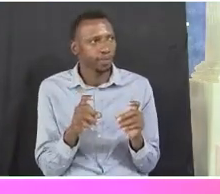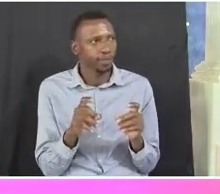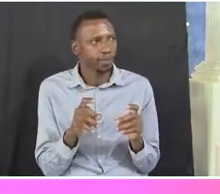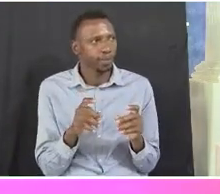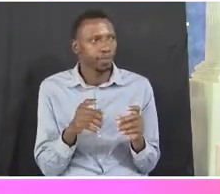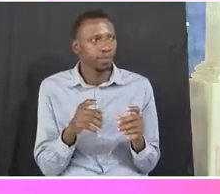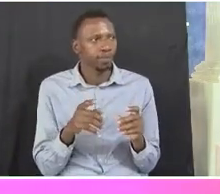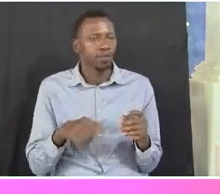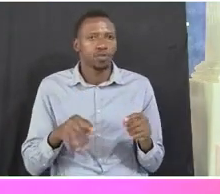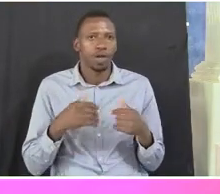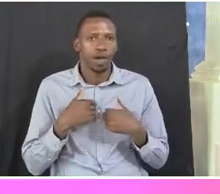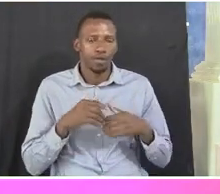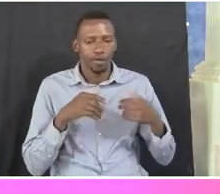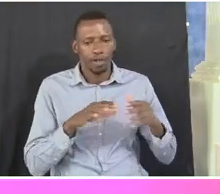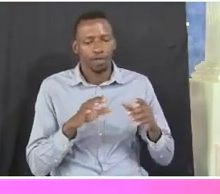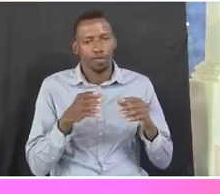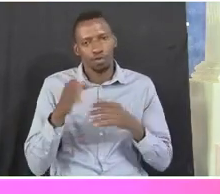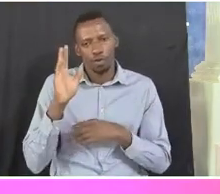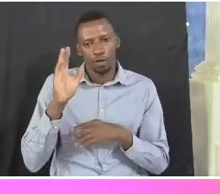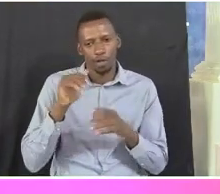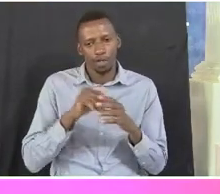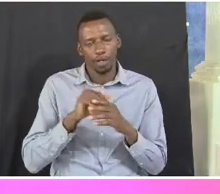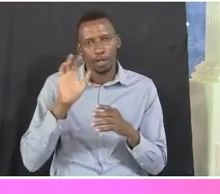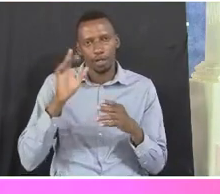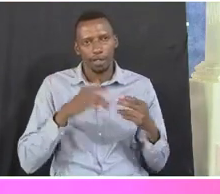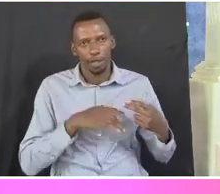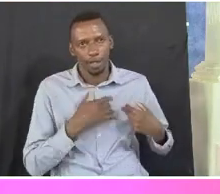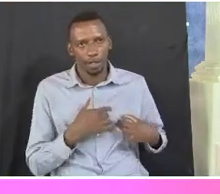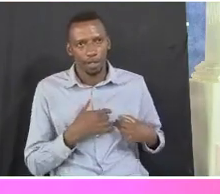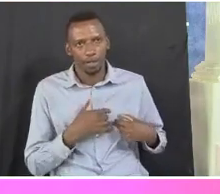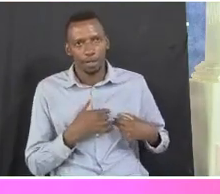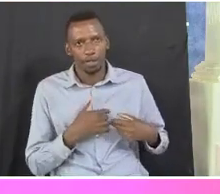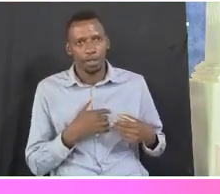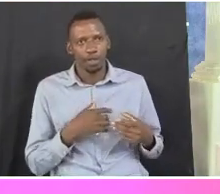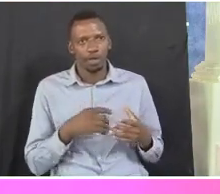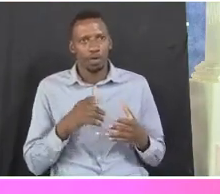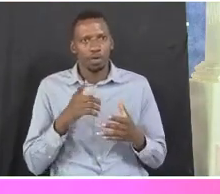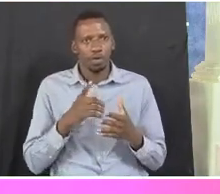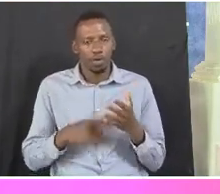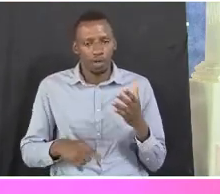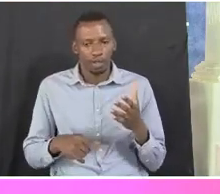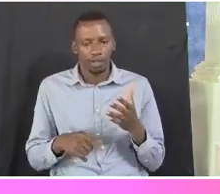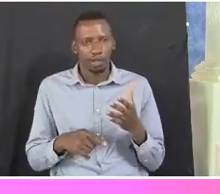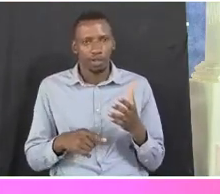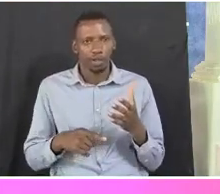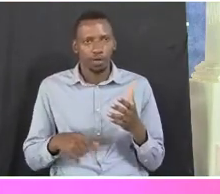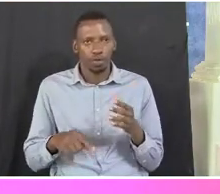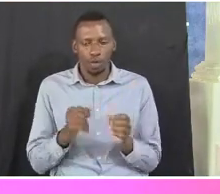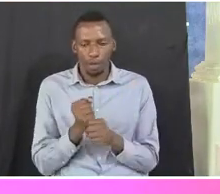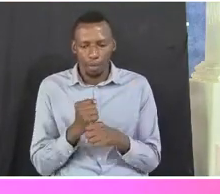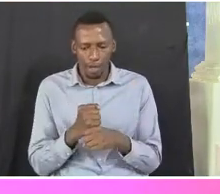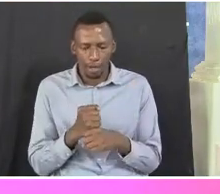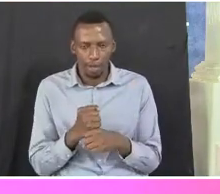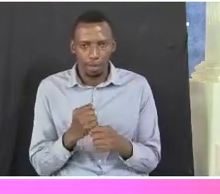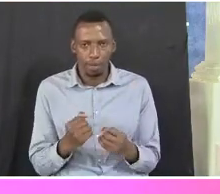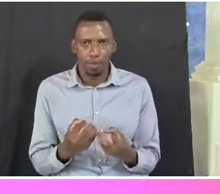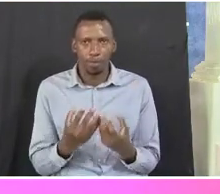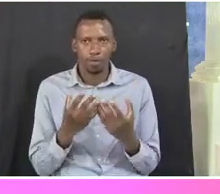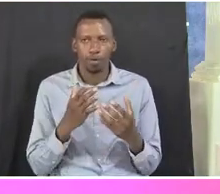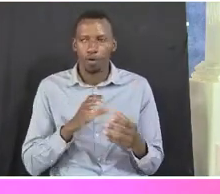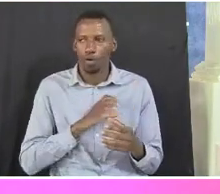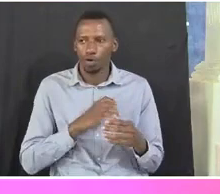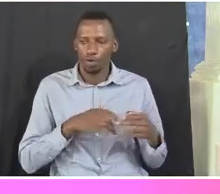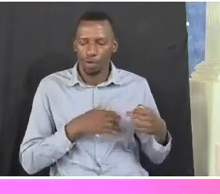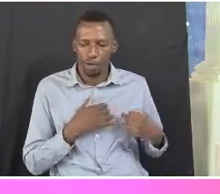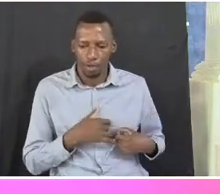Have we grieved God in his heart? What is it that we have greatly gratified in our own hearts? To an extent, we